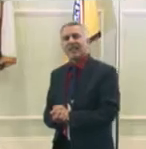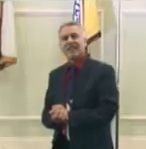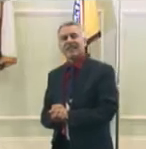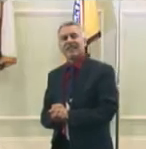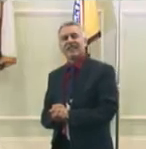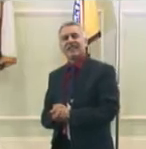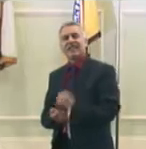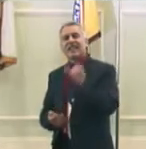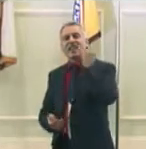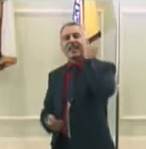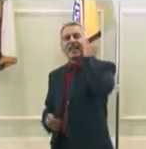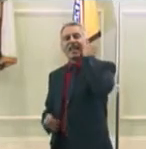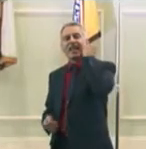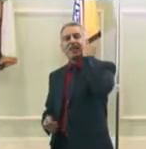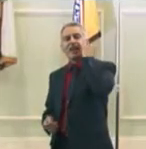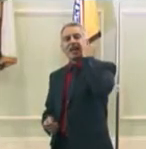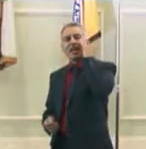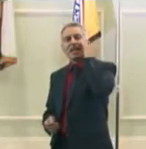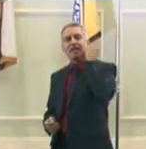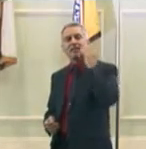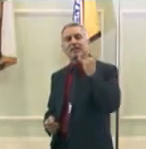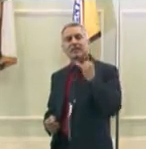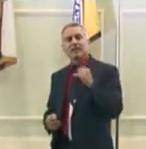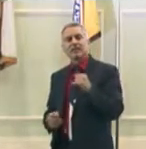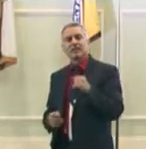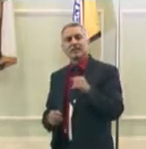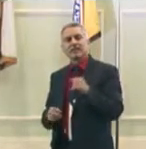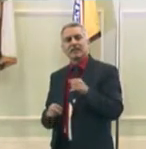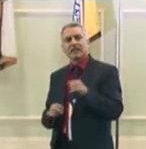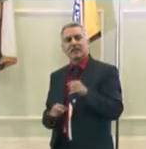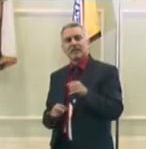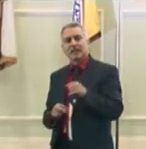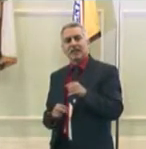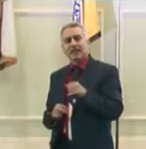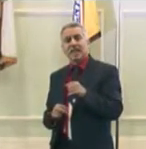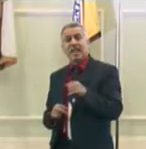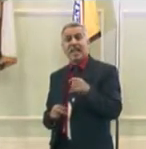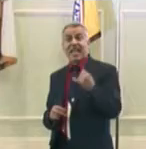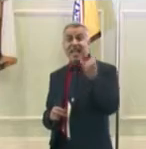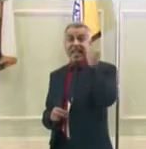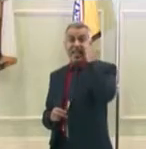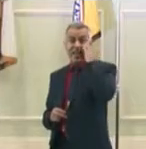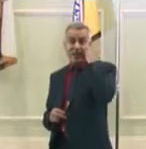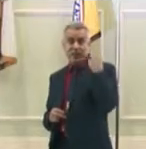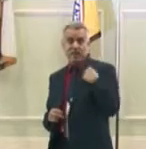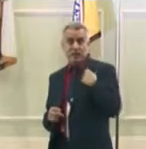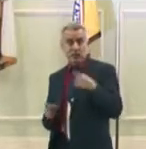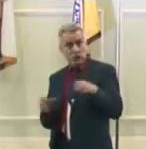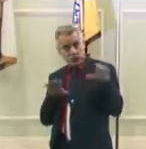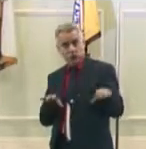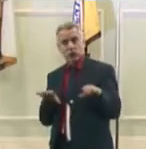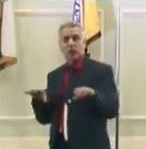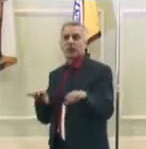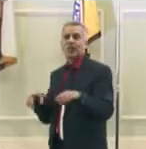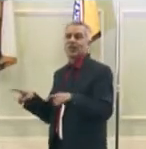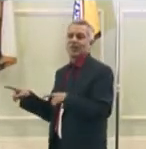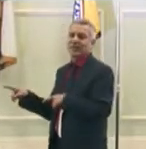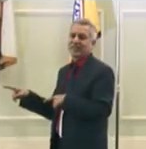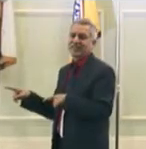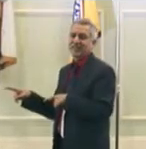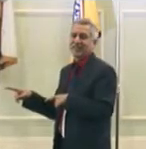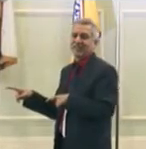If I'm sitting back, it's okay. But if I make the plan and you sign up, man, you signed up. You followed me, right? My wife's laughing because she's